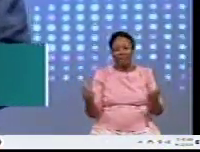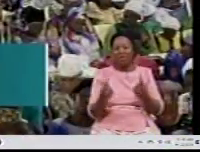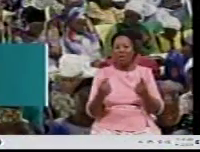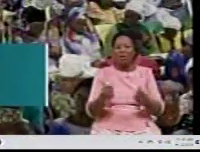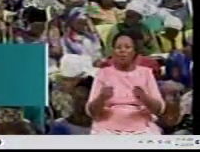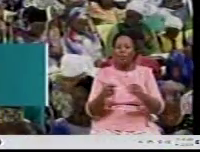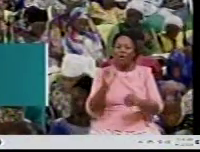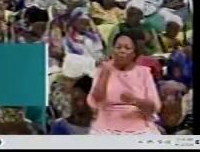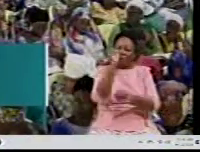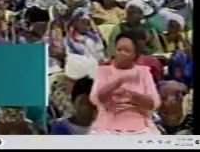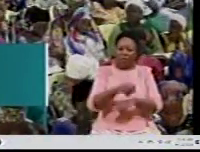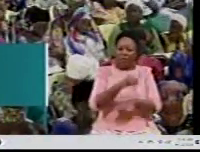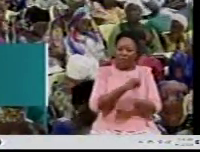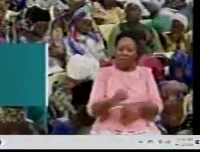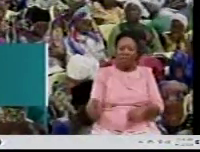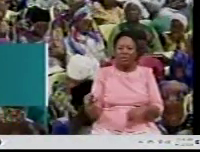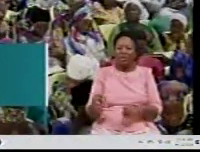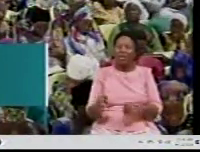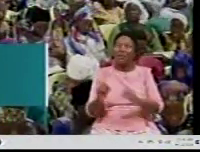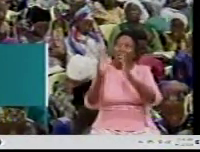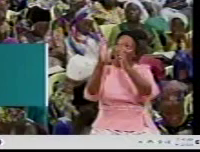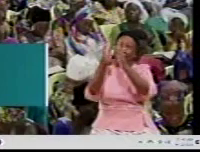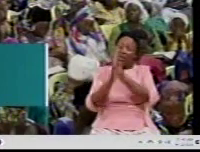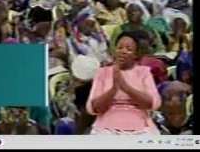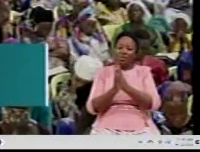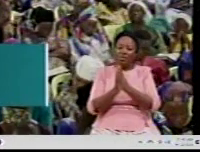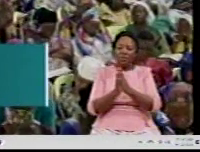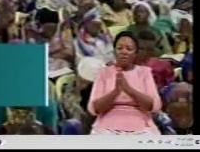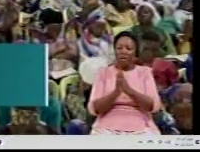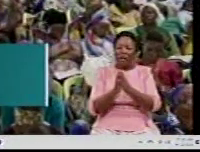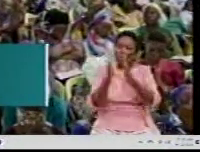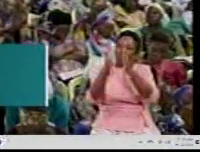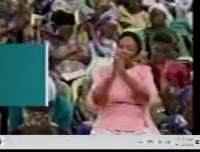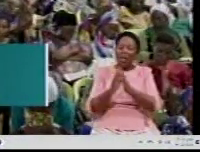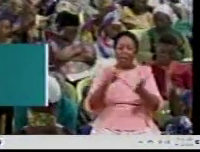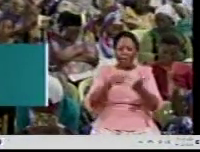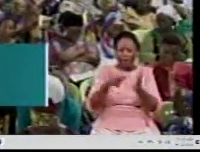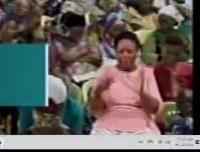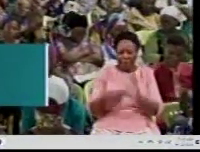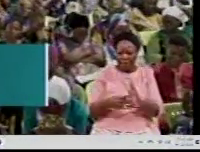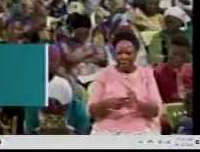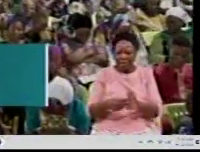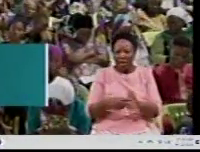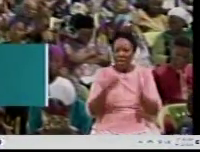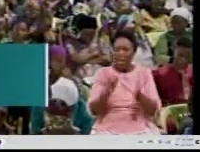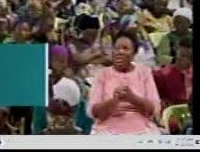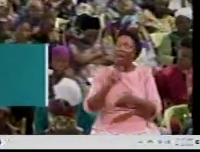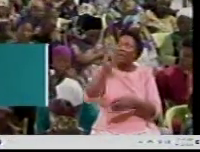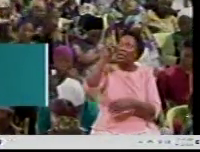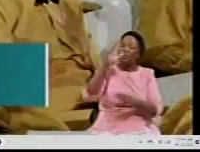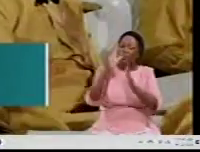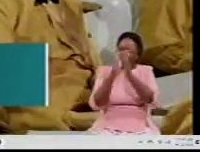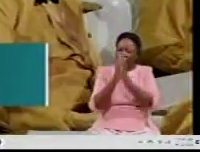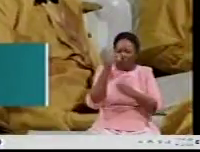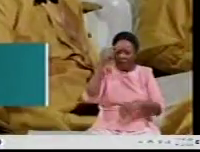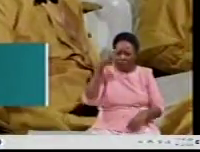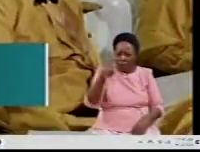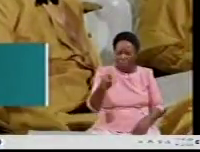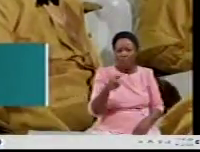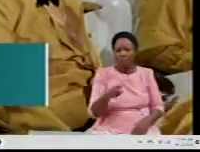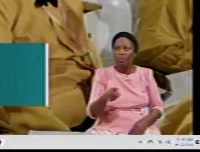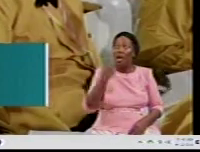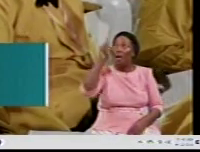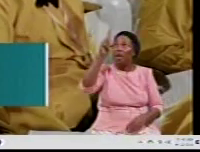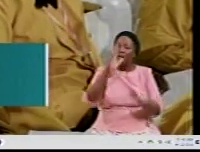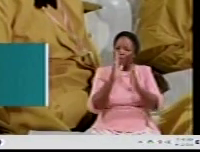Prevailing intercession. Intercession means that he prays for you. He prayed